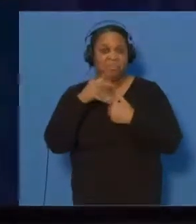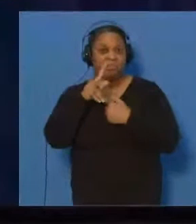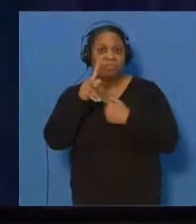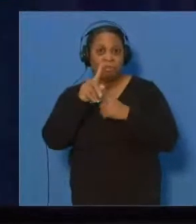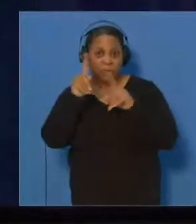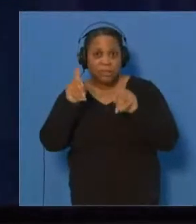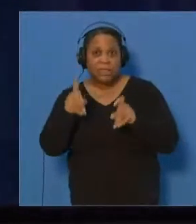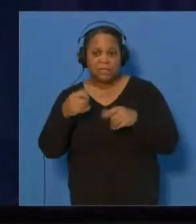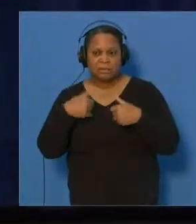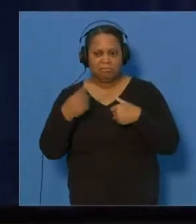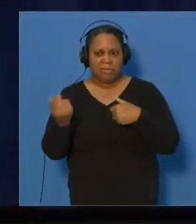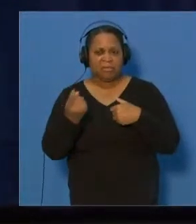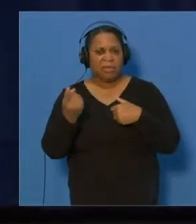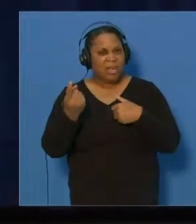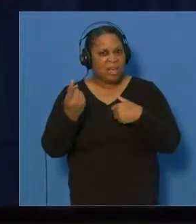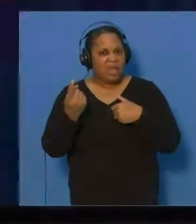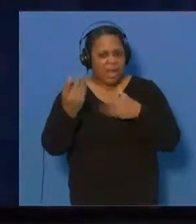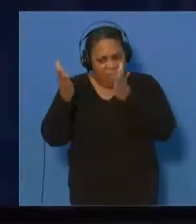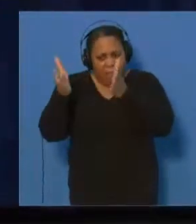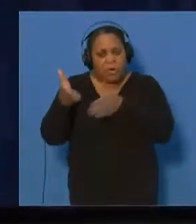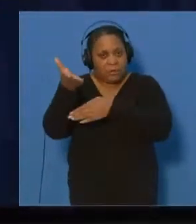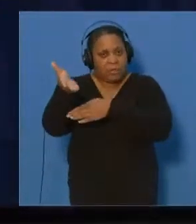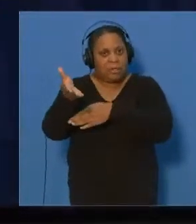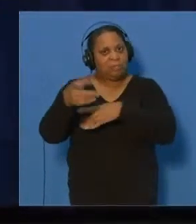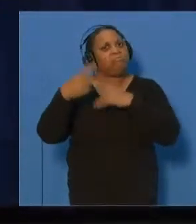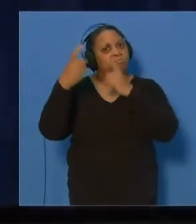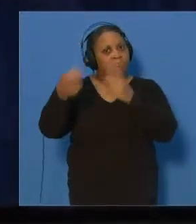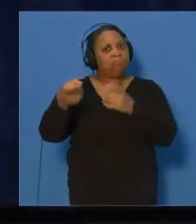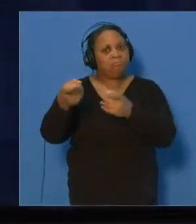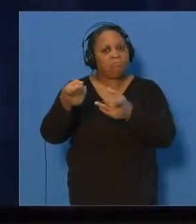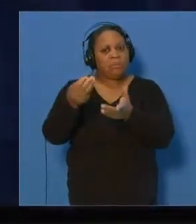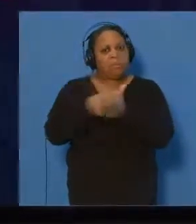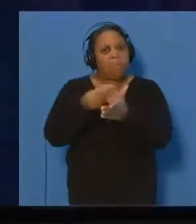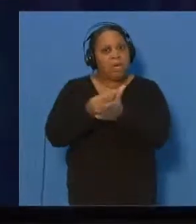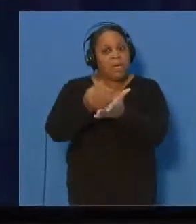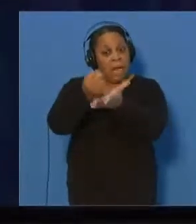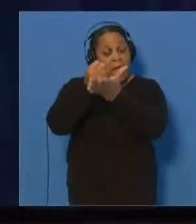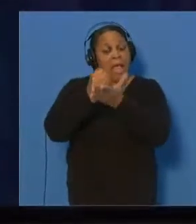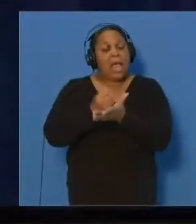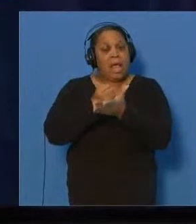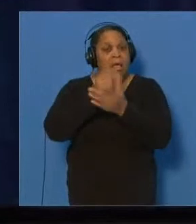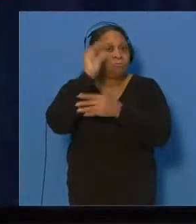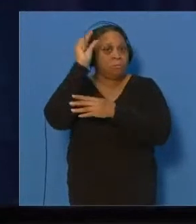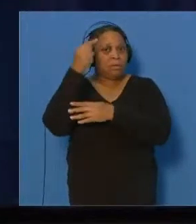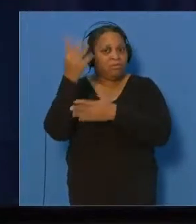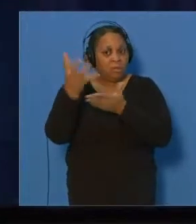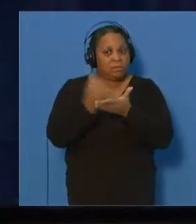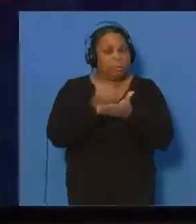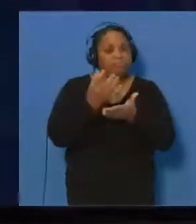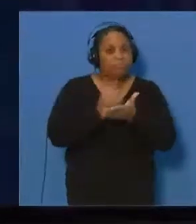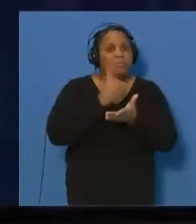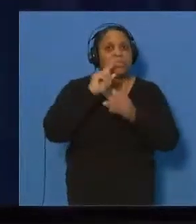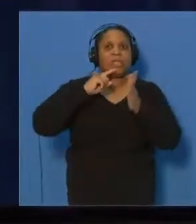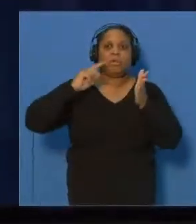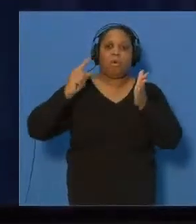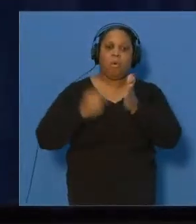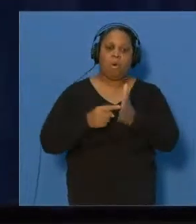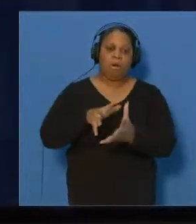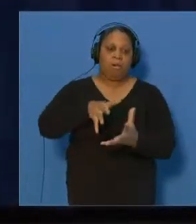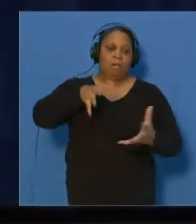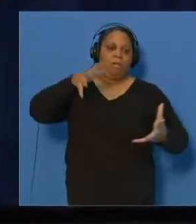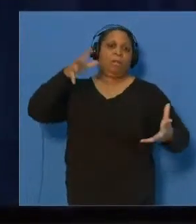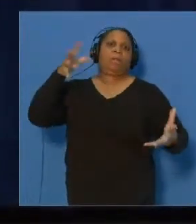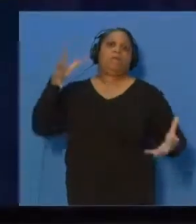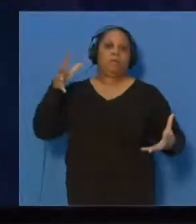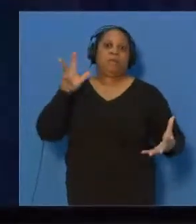his country who wanted to donate a significant amount of money to help the government get those test kits. He needed to order that large volume in